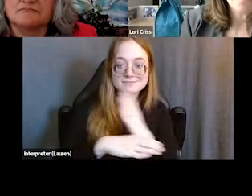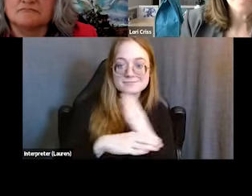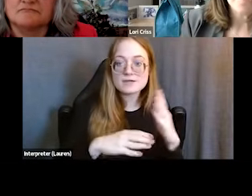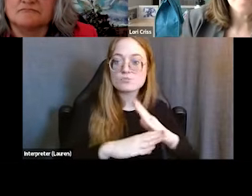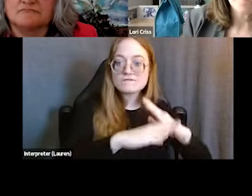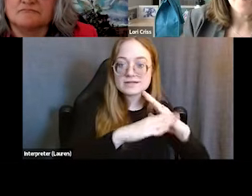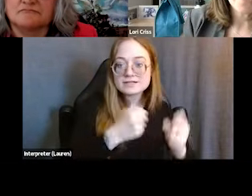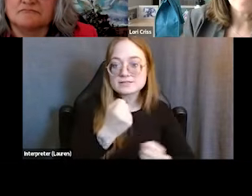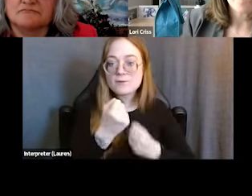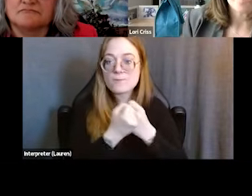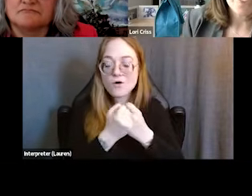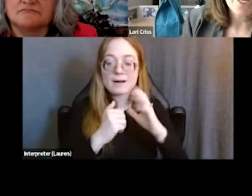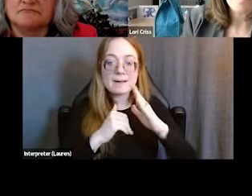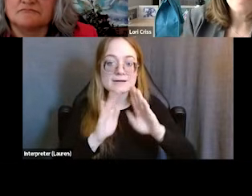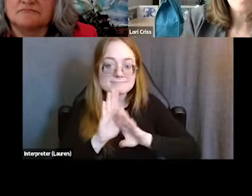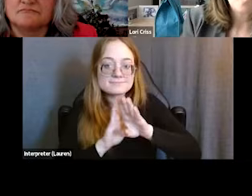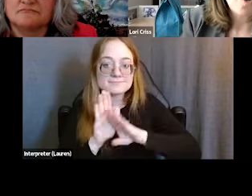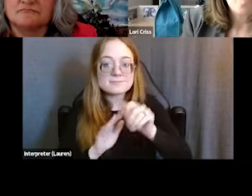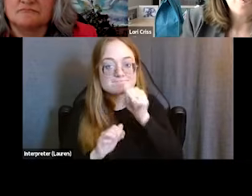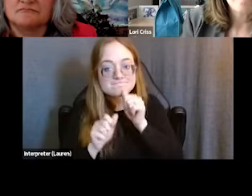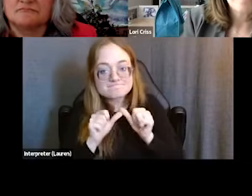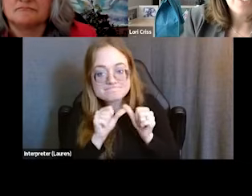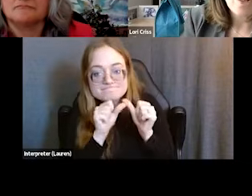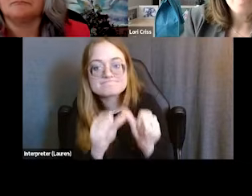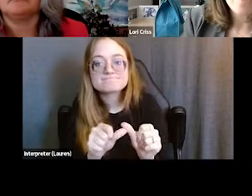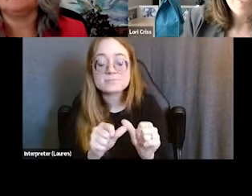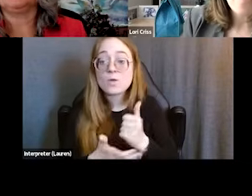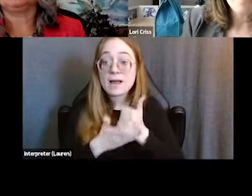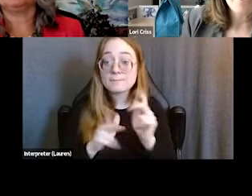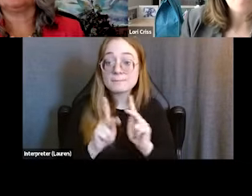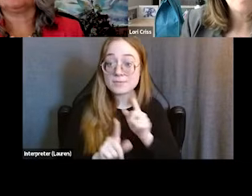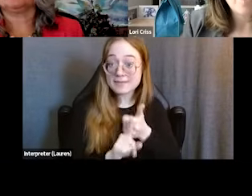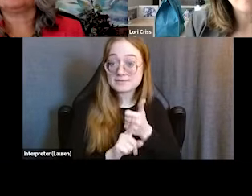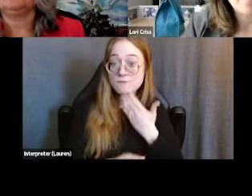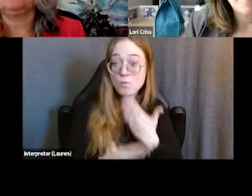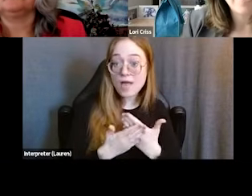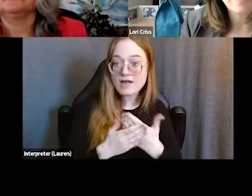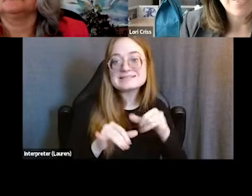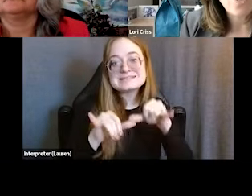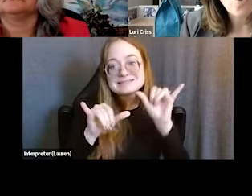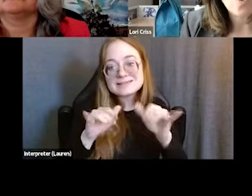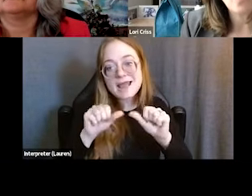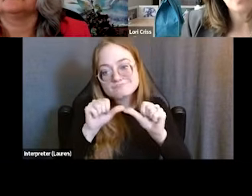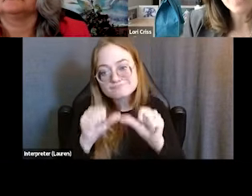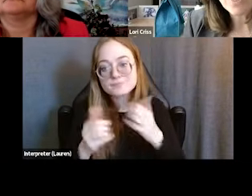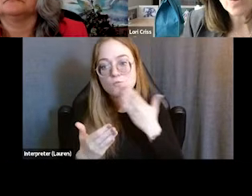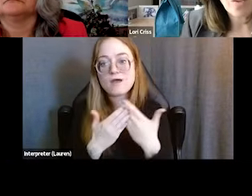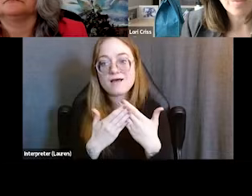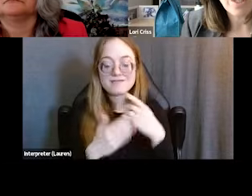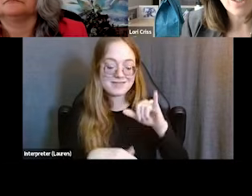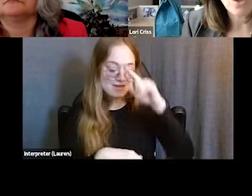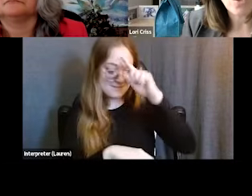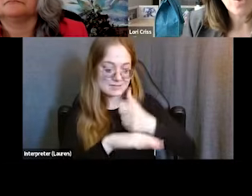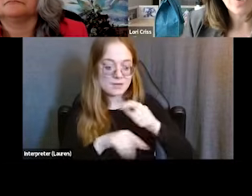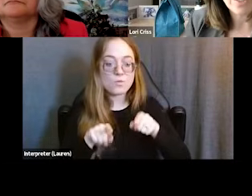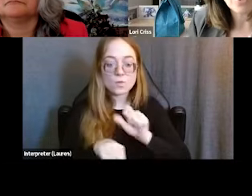build resiliency and protective factors, to help people who are well stay well, and then to help have that mindset while we're working with